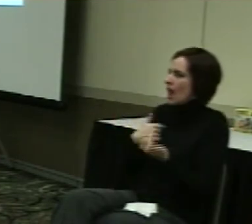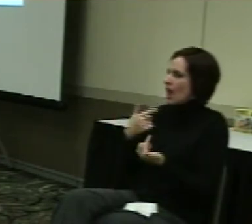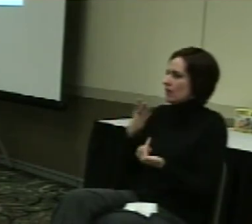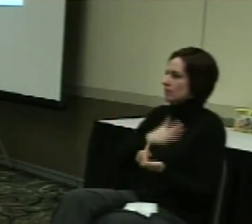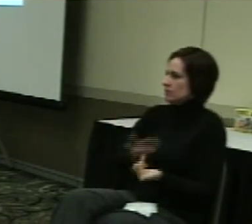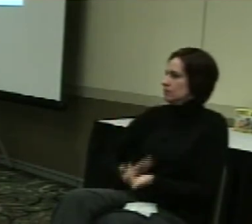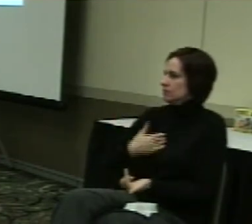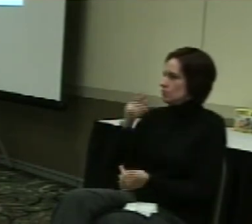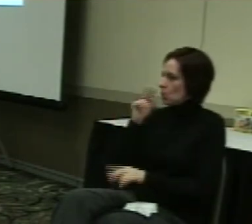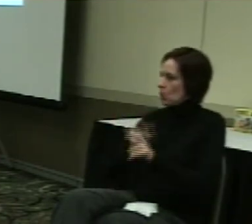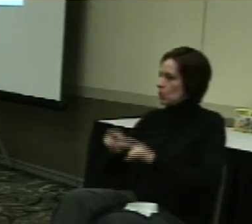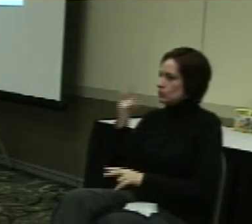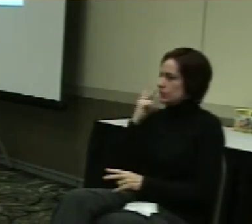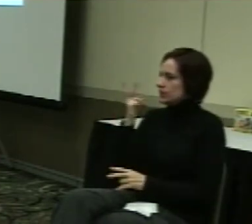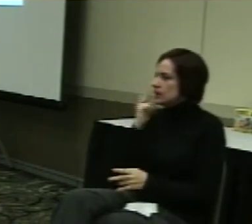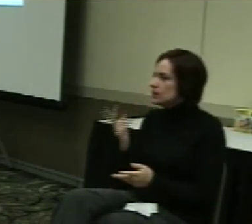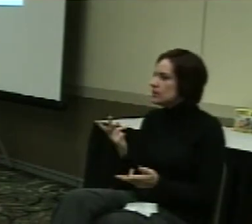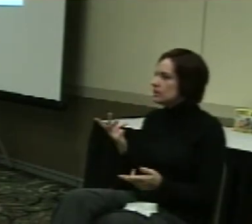so